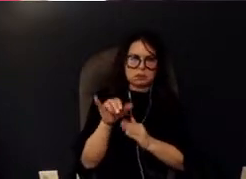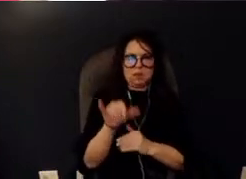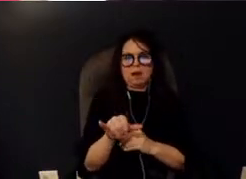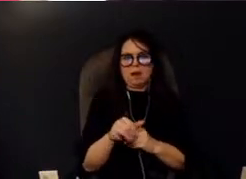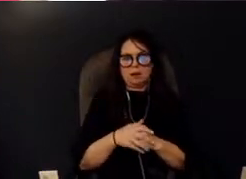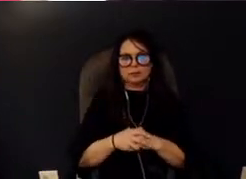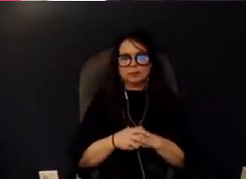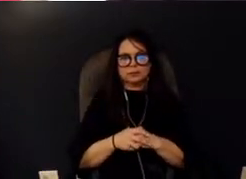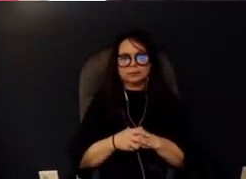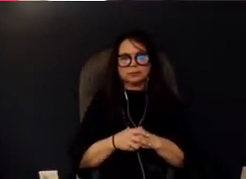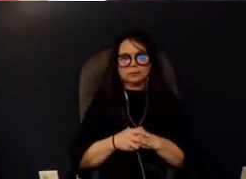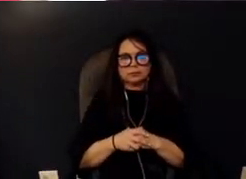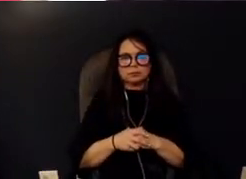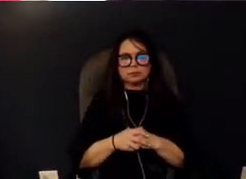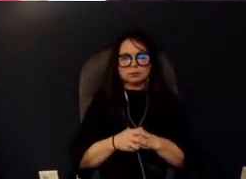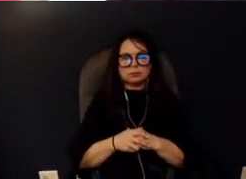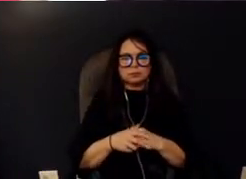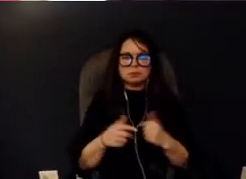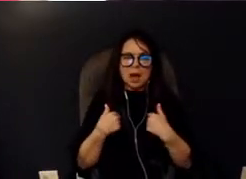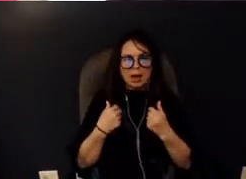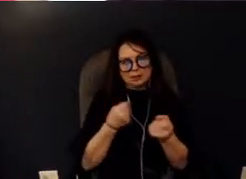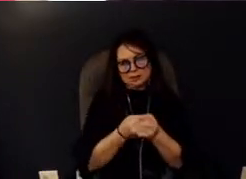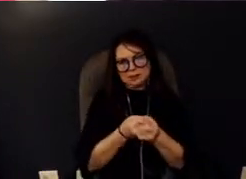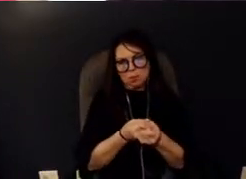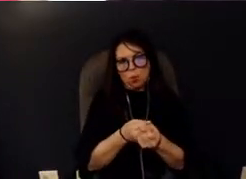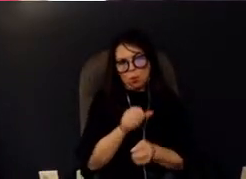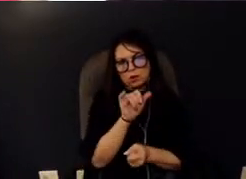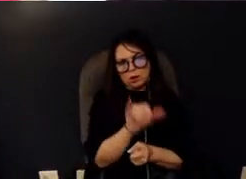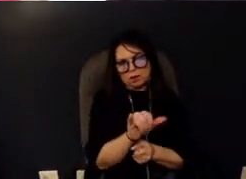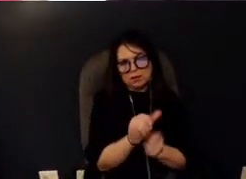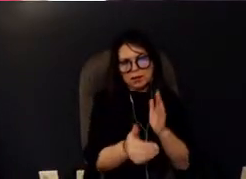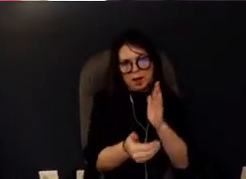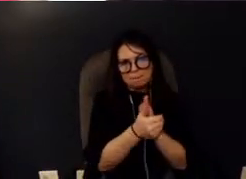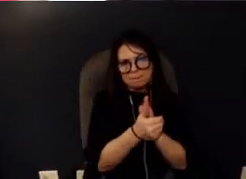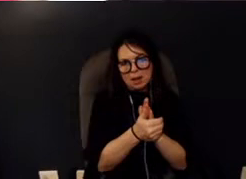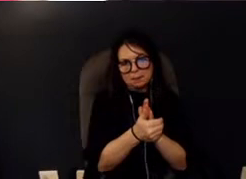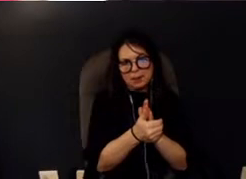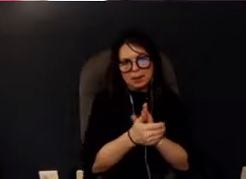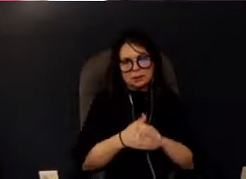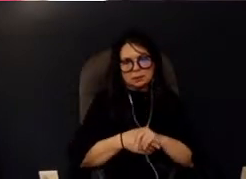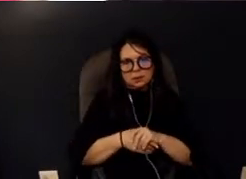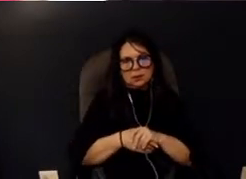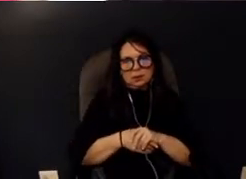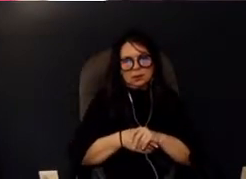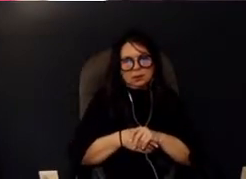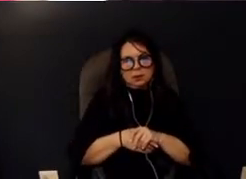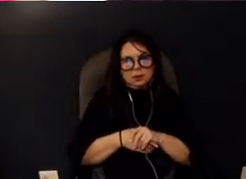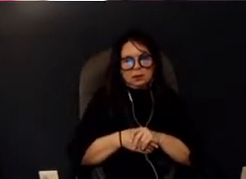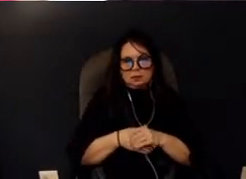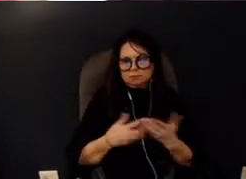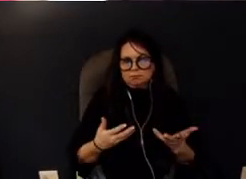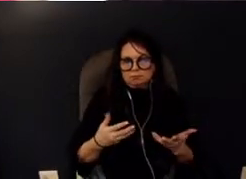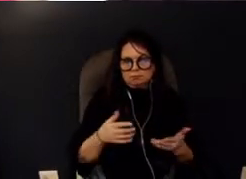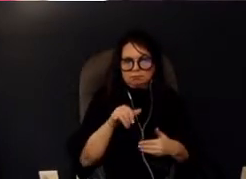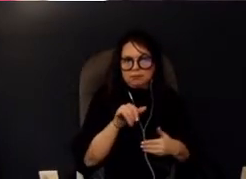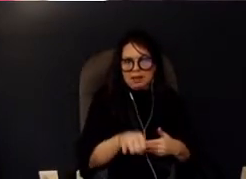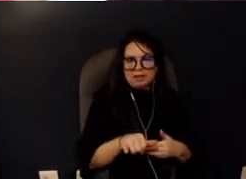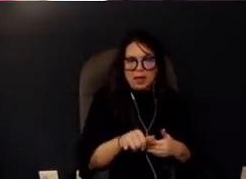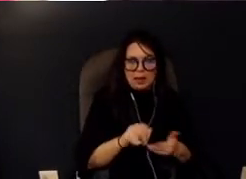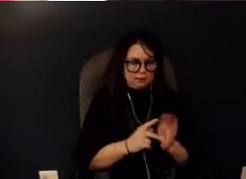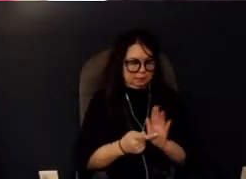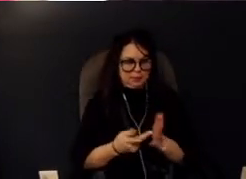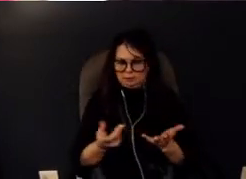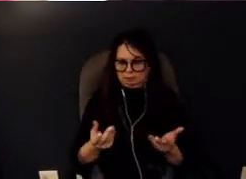I am supporting these amendments because that gives them opportunity to be trained to